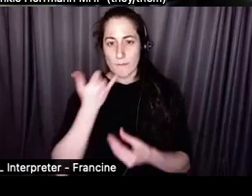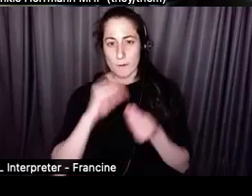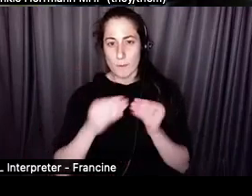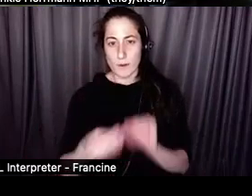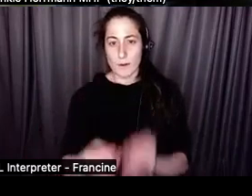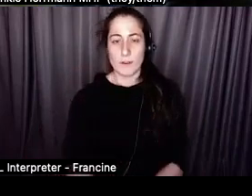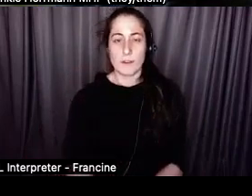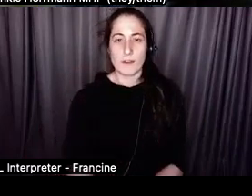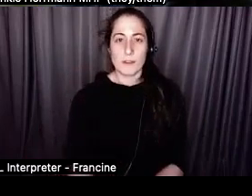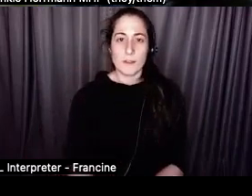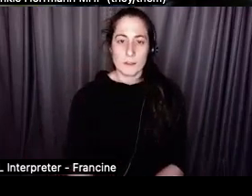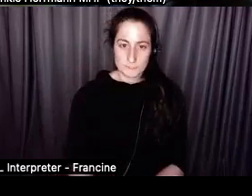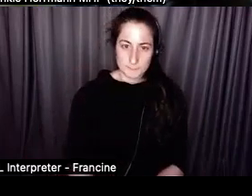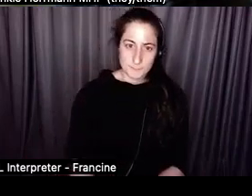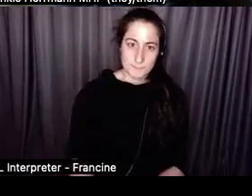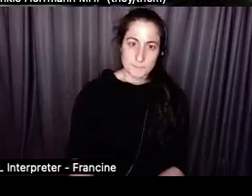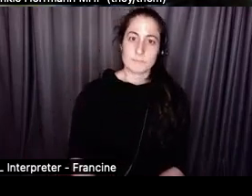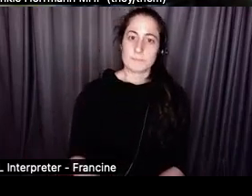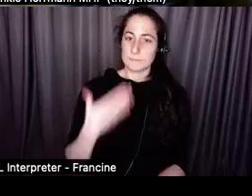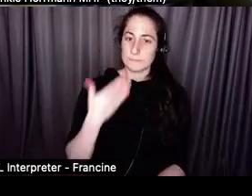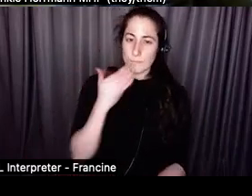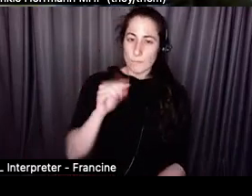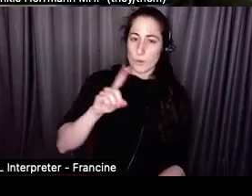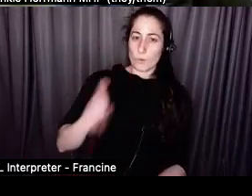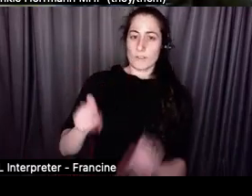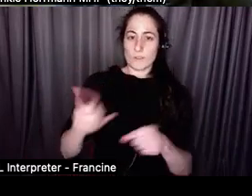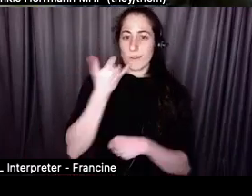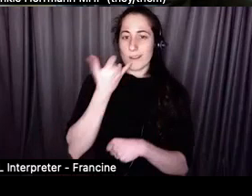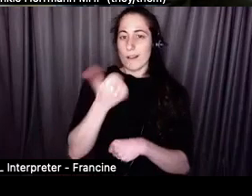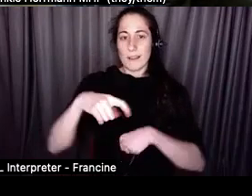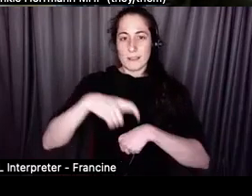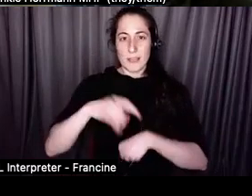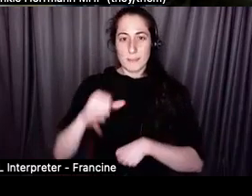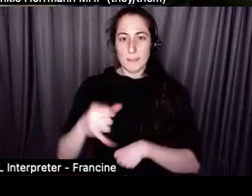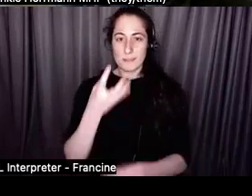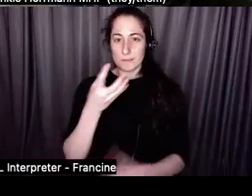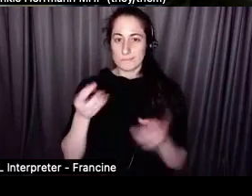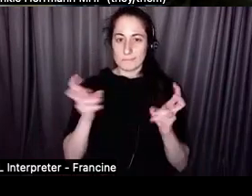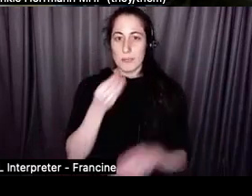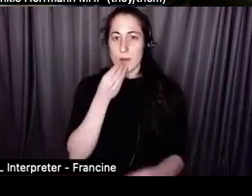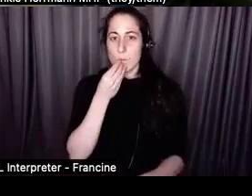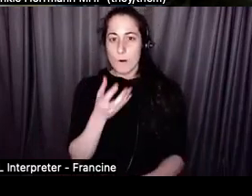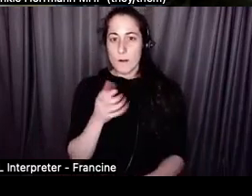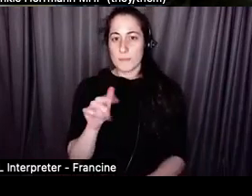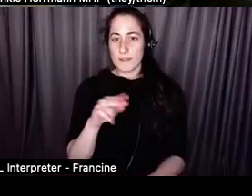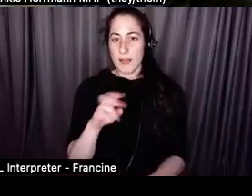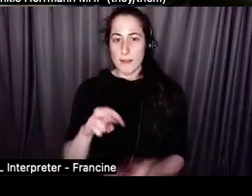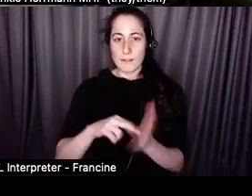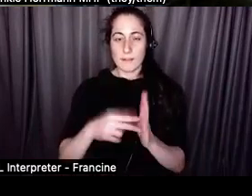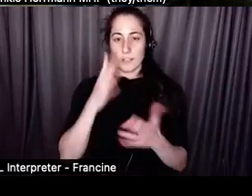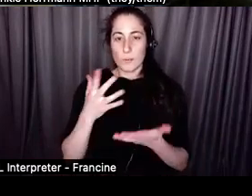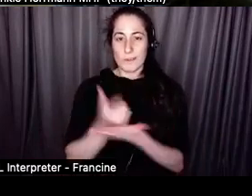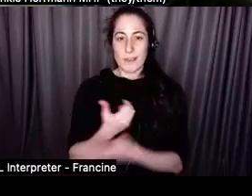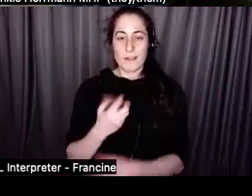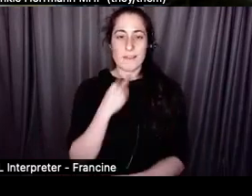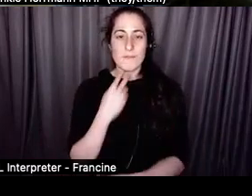provided? Yeah, good question. You can call anytime. It's actually a warm line, so you'll get our voicemail. So you can call if if it occurs to